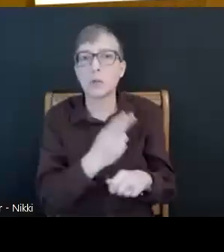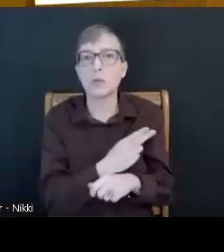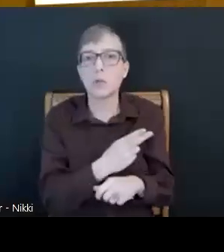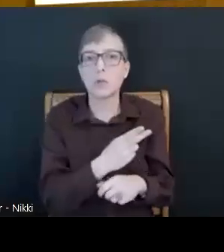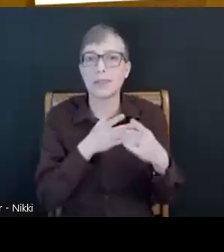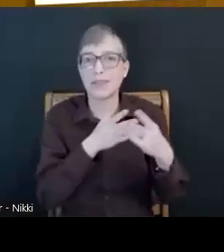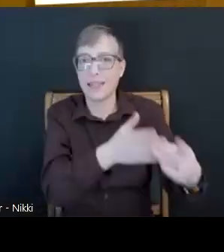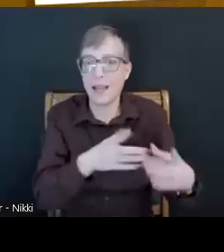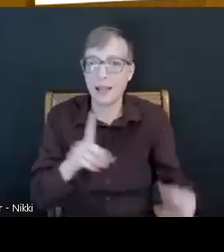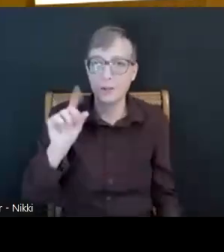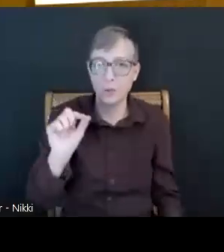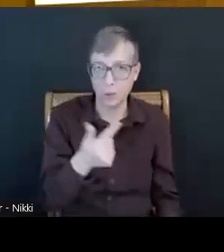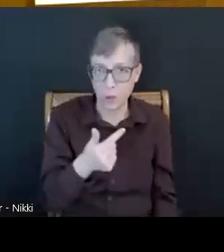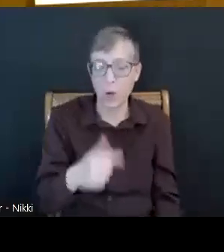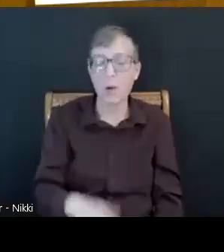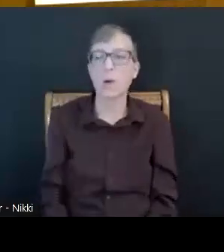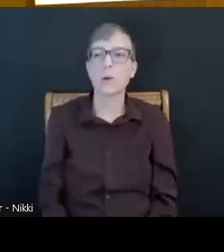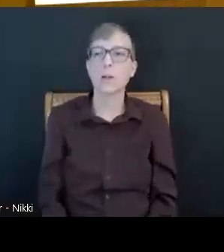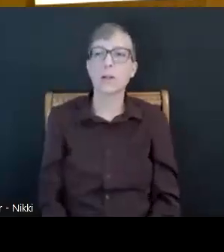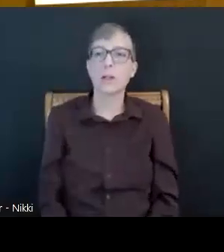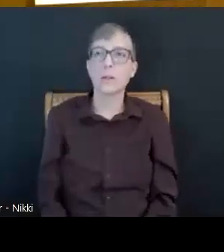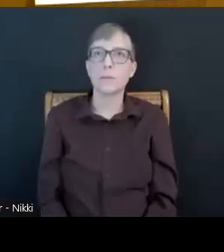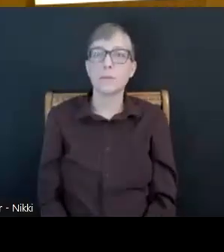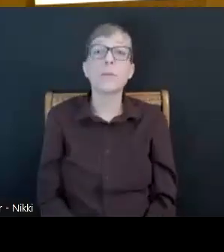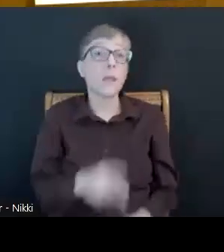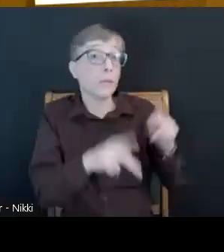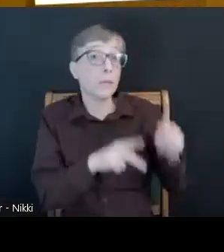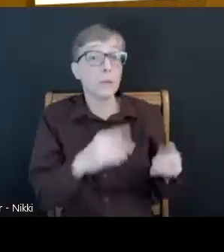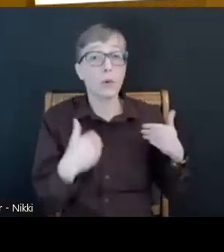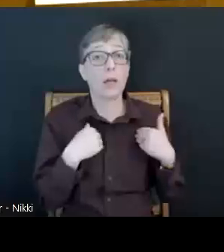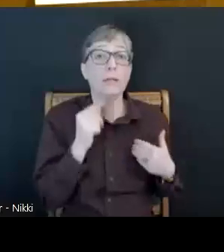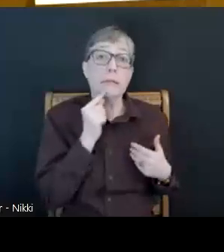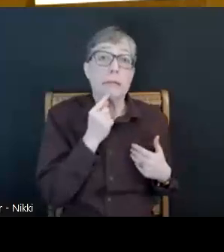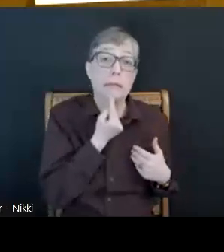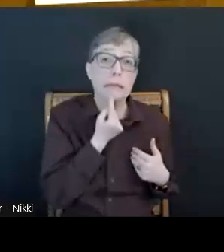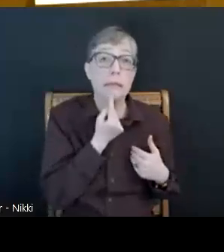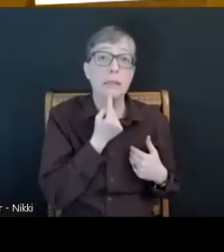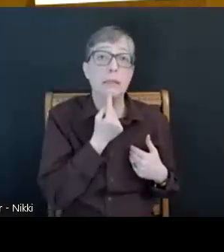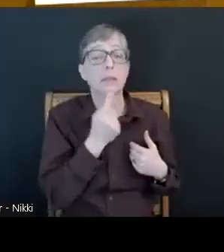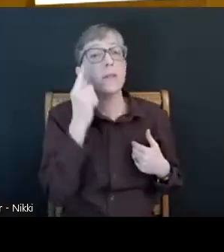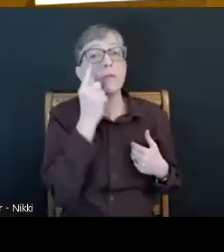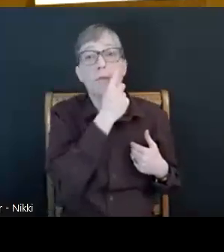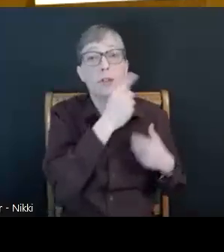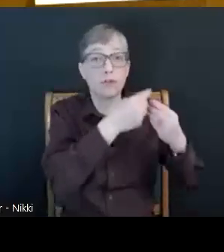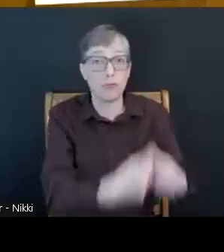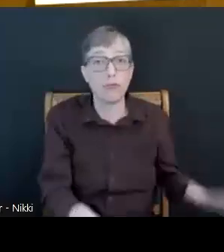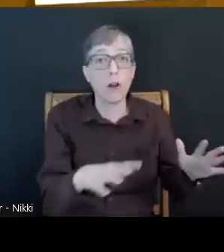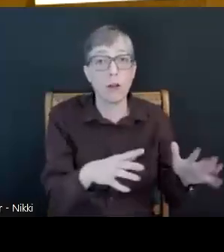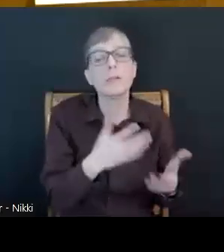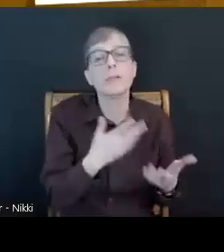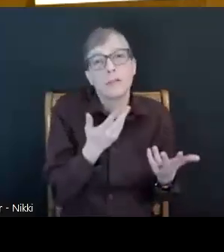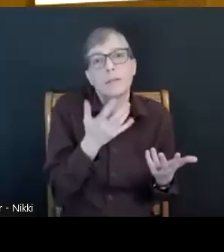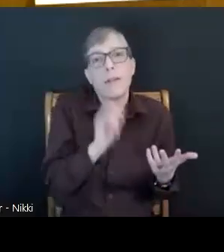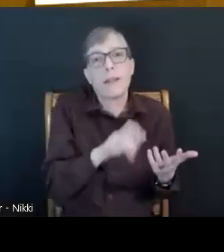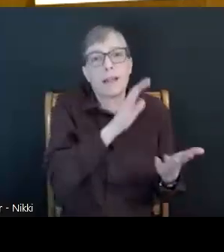So this allows people to, especially with severe vision loss, to get around on public transportation or walking around town or